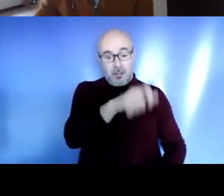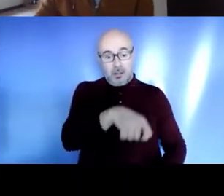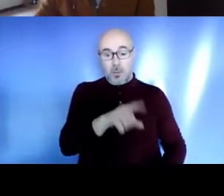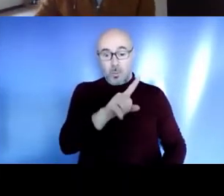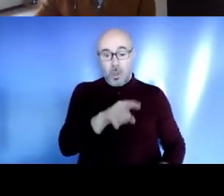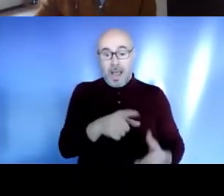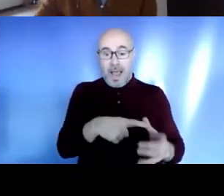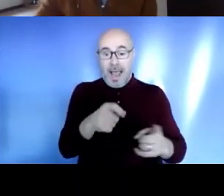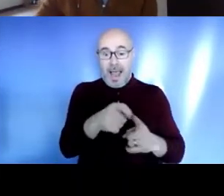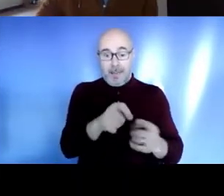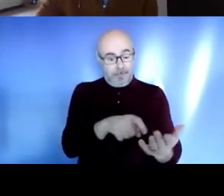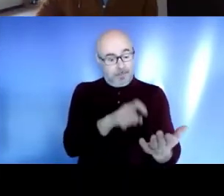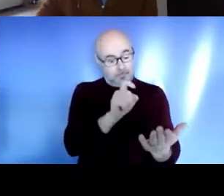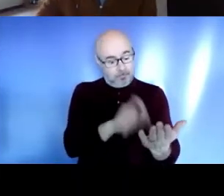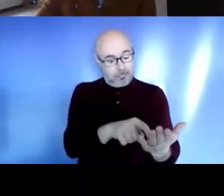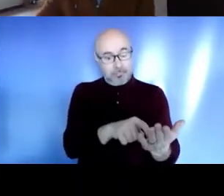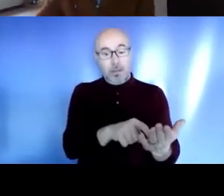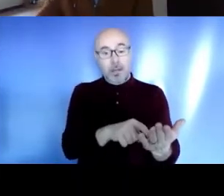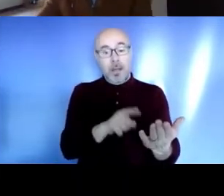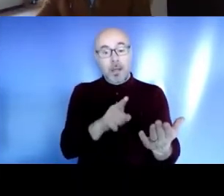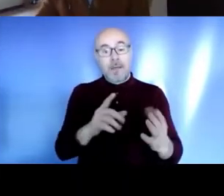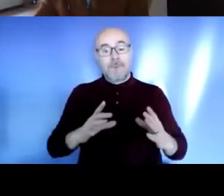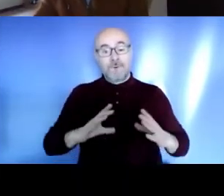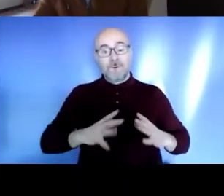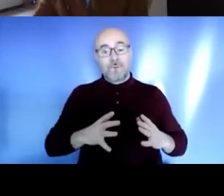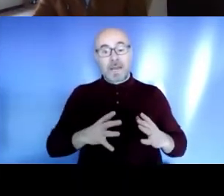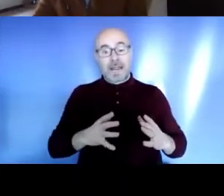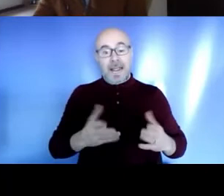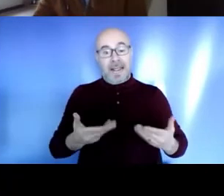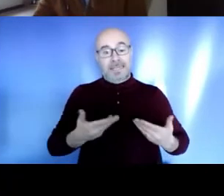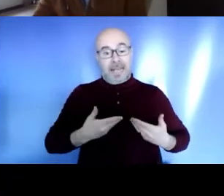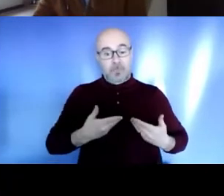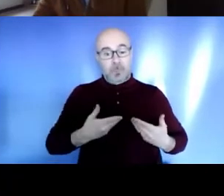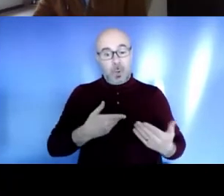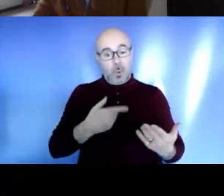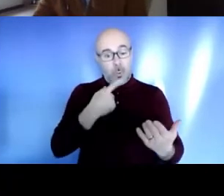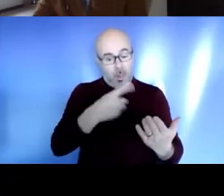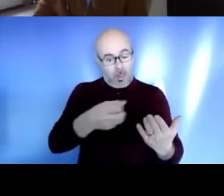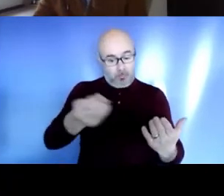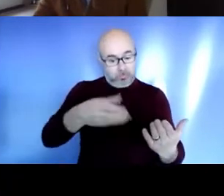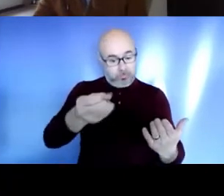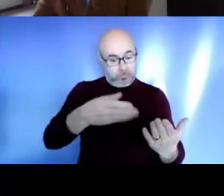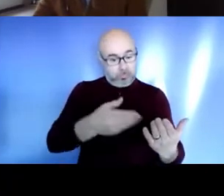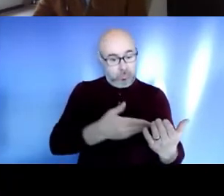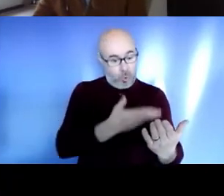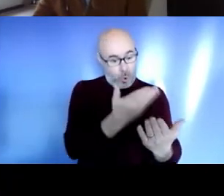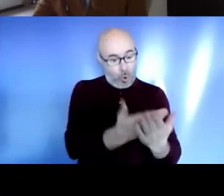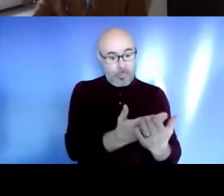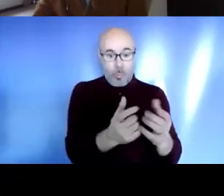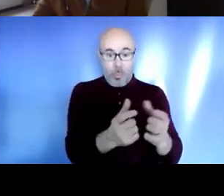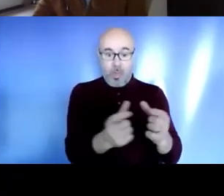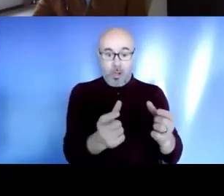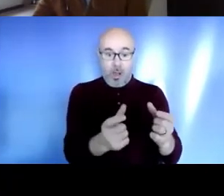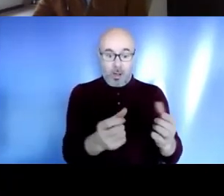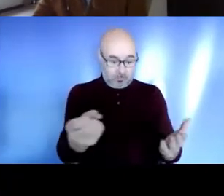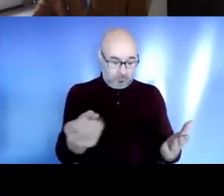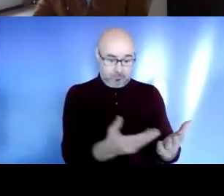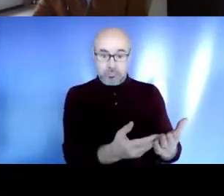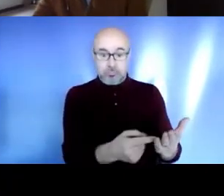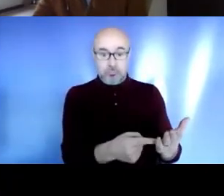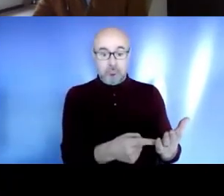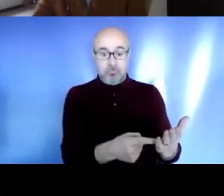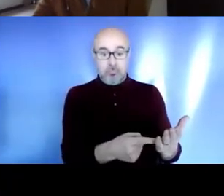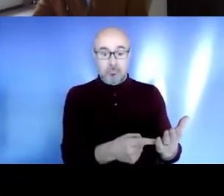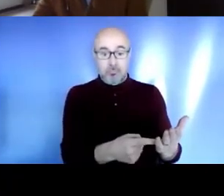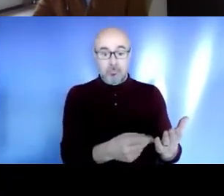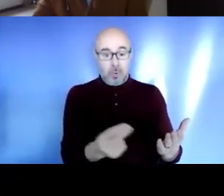and the free transport entitlement will be downloaded to the card. I should just say that that's for young people